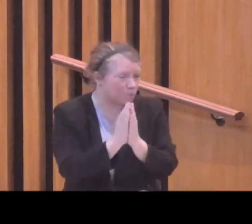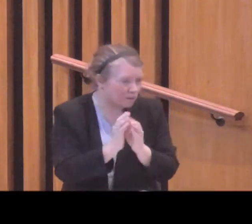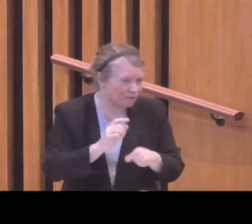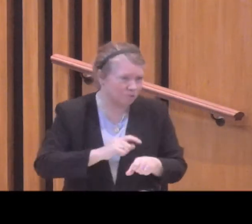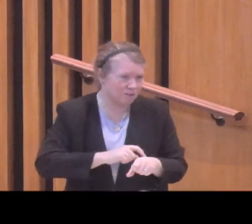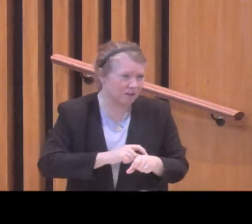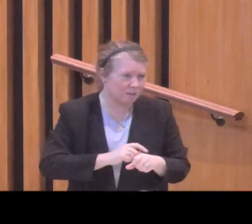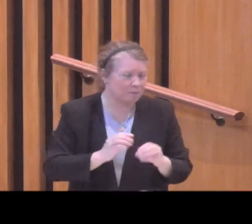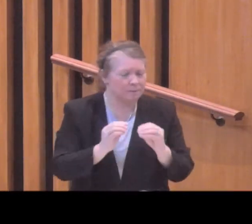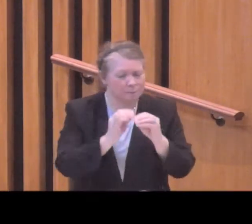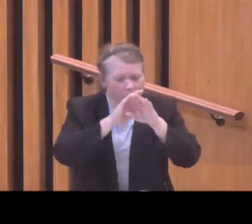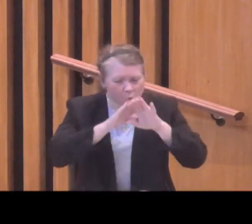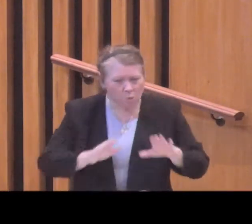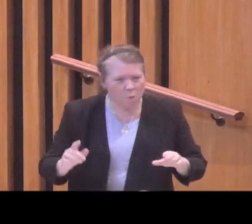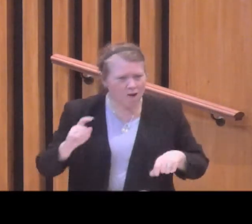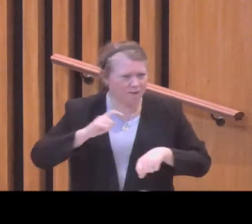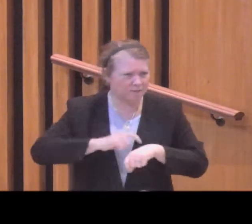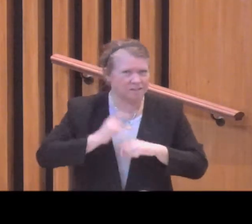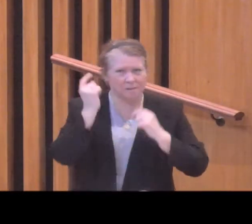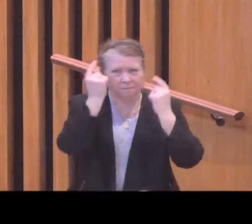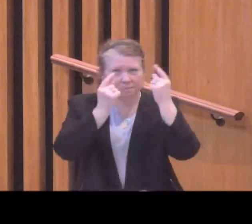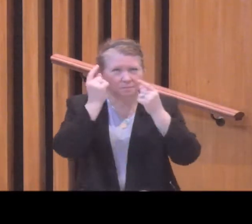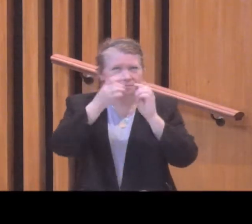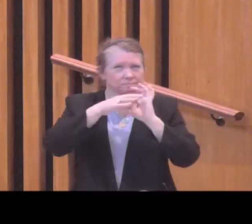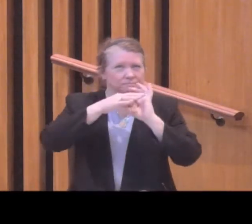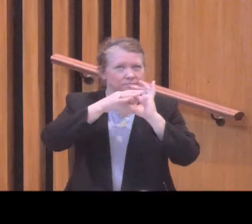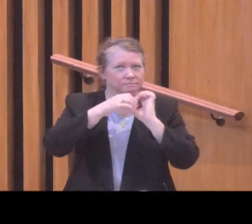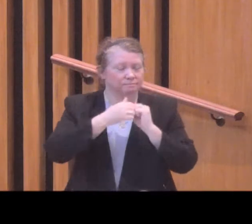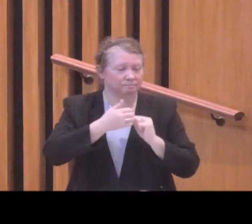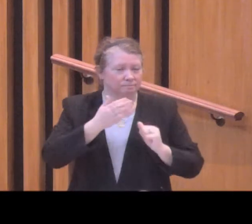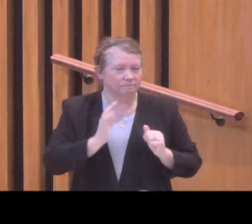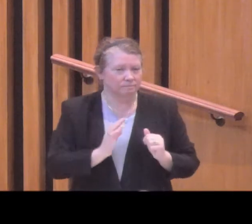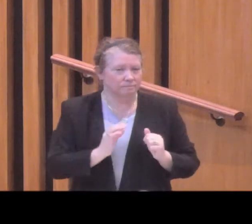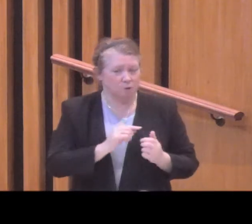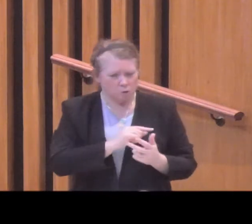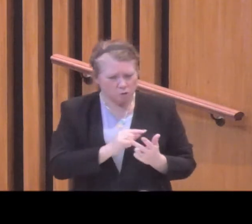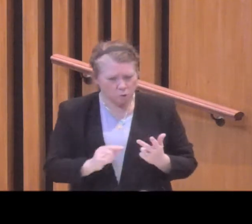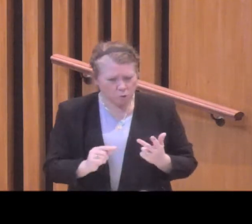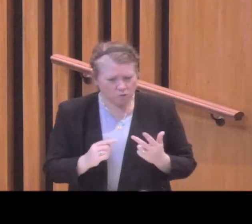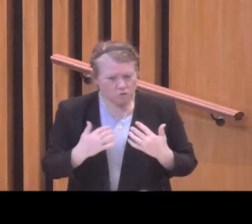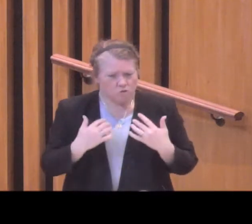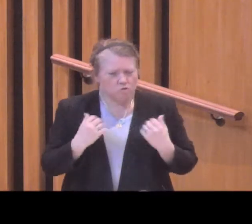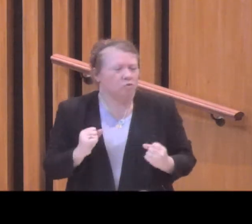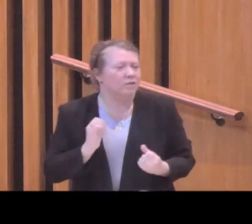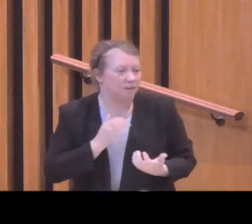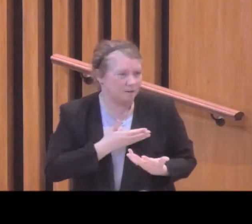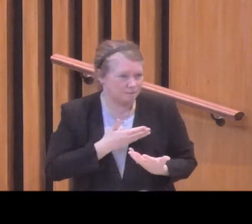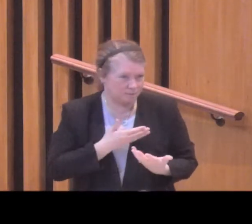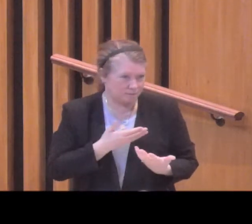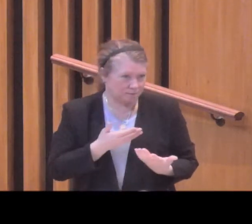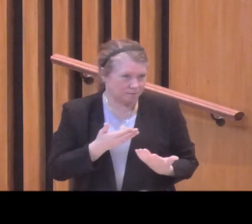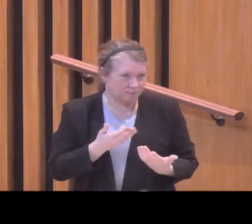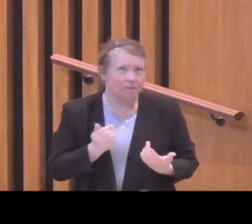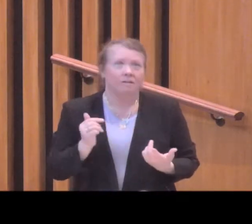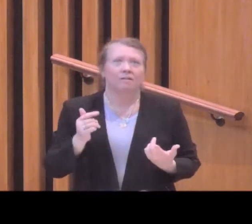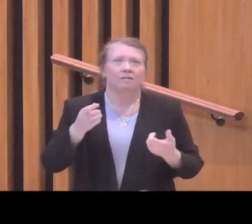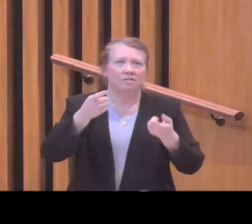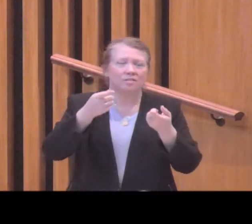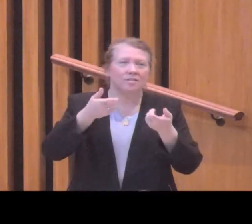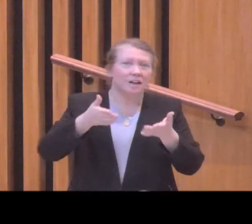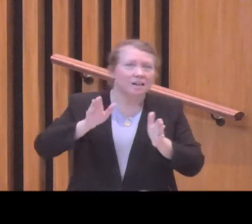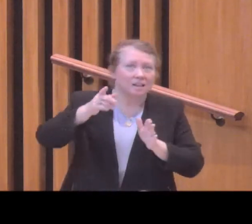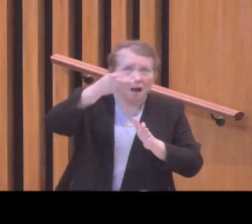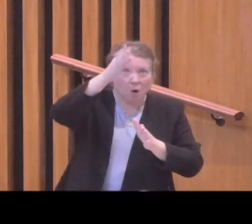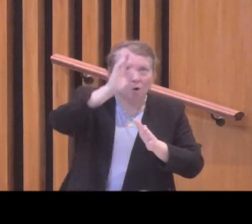spiritual exercises, strengthening our ability, allowing God to fashion and